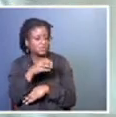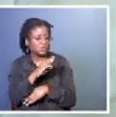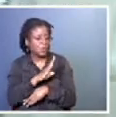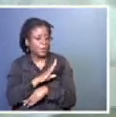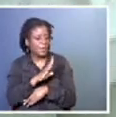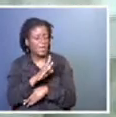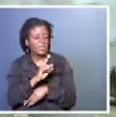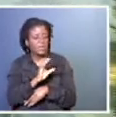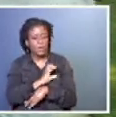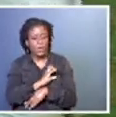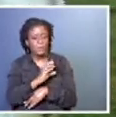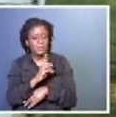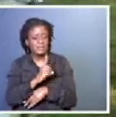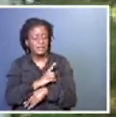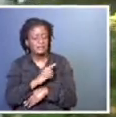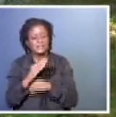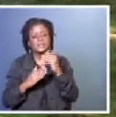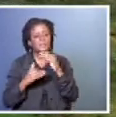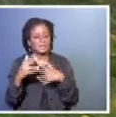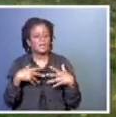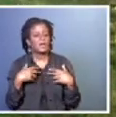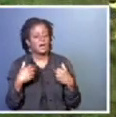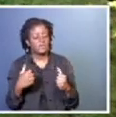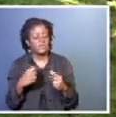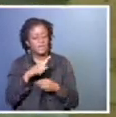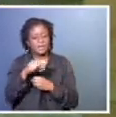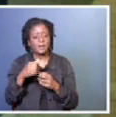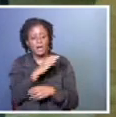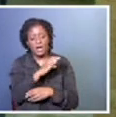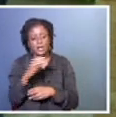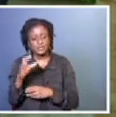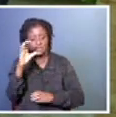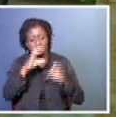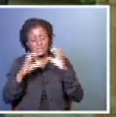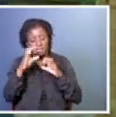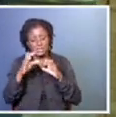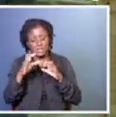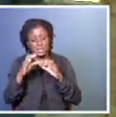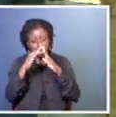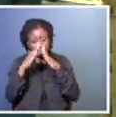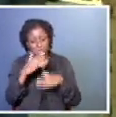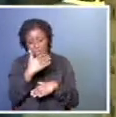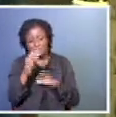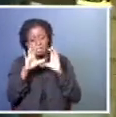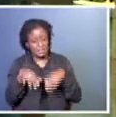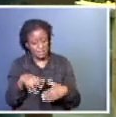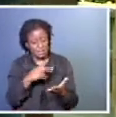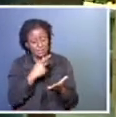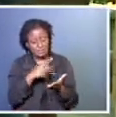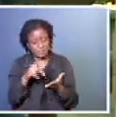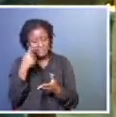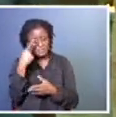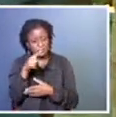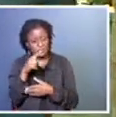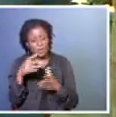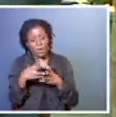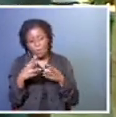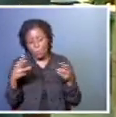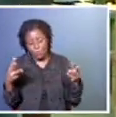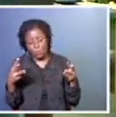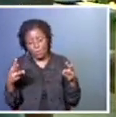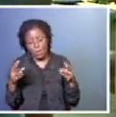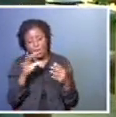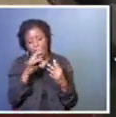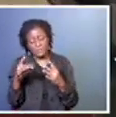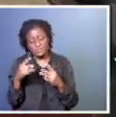is building confidence among hundreds seeking affordable housing with a wide range of options on the table. The first is 43 lots